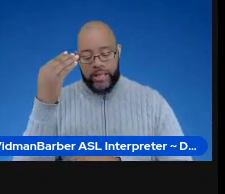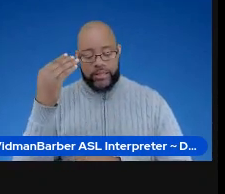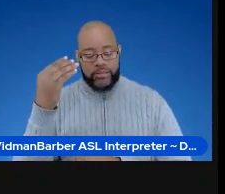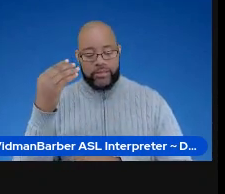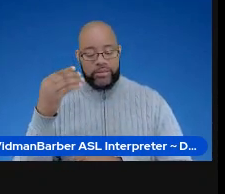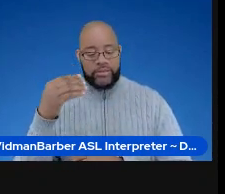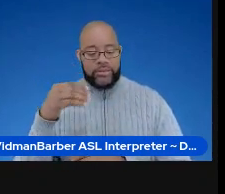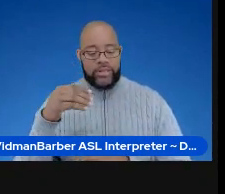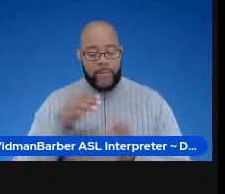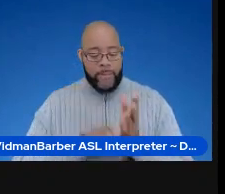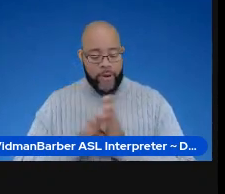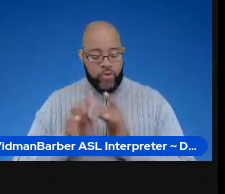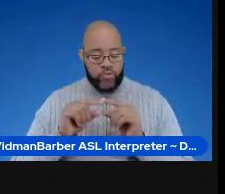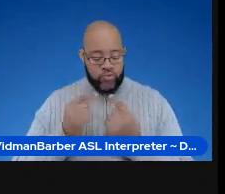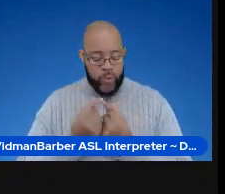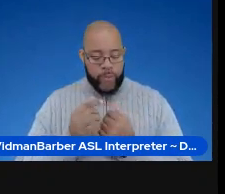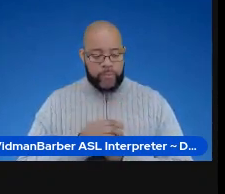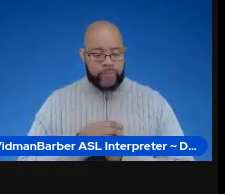minority group,